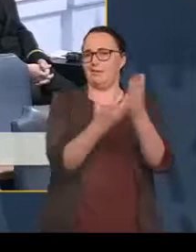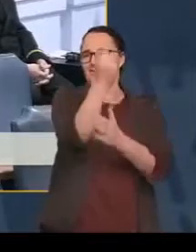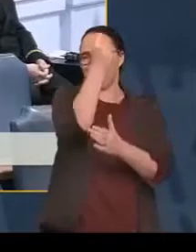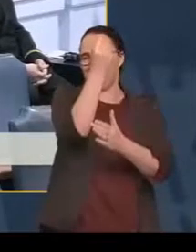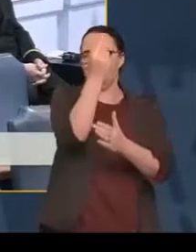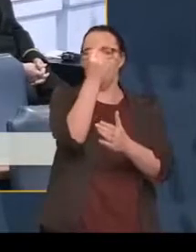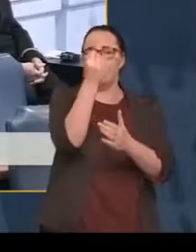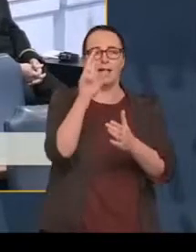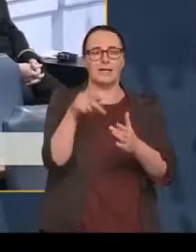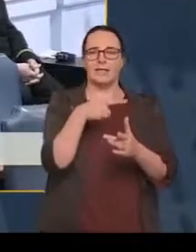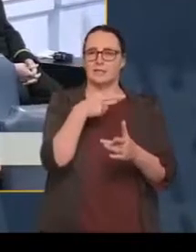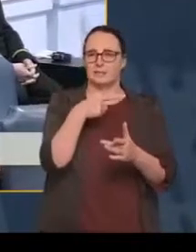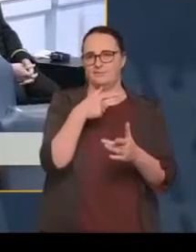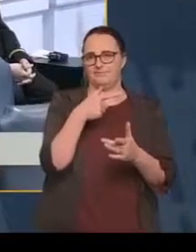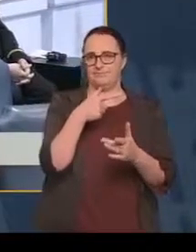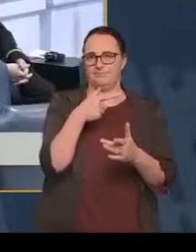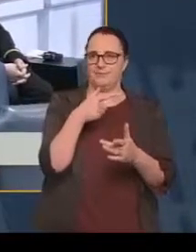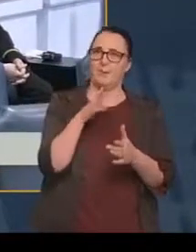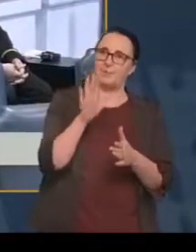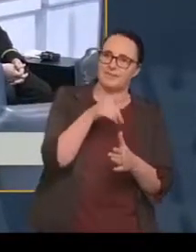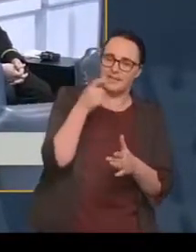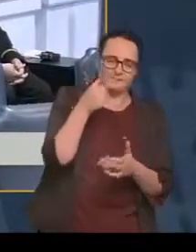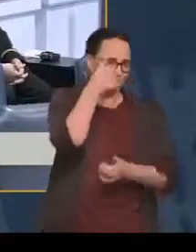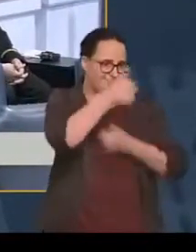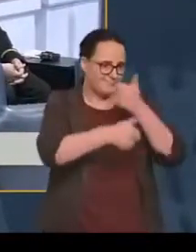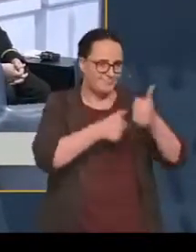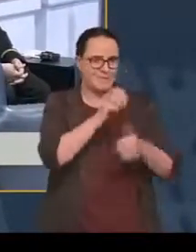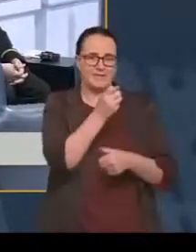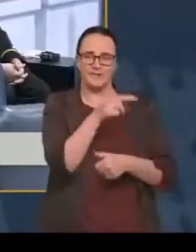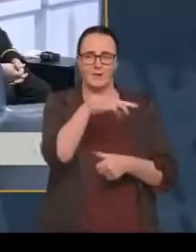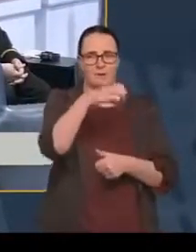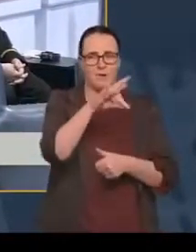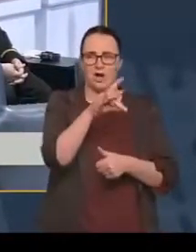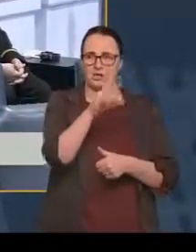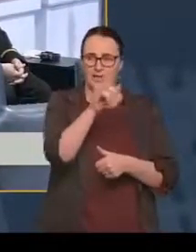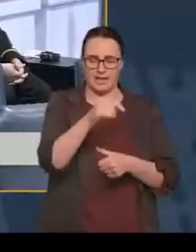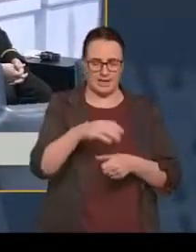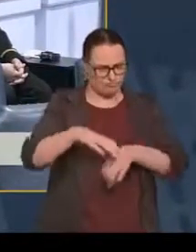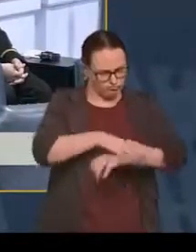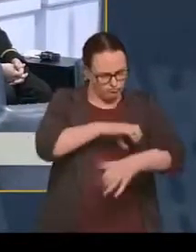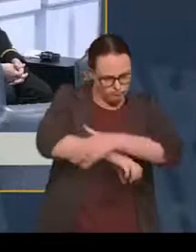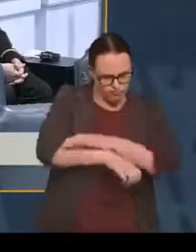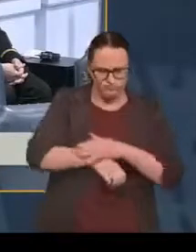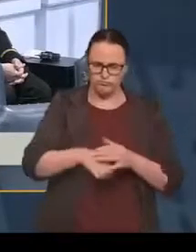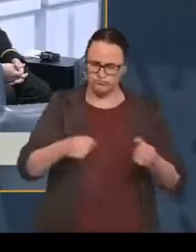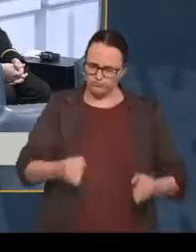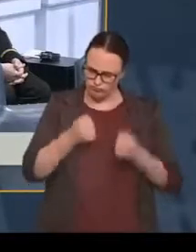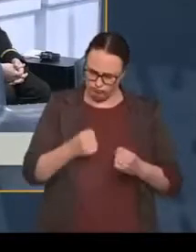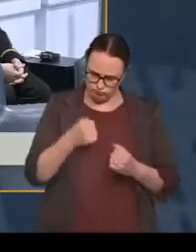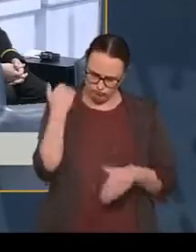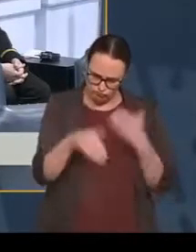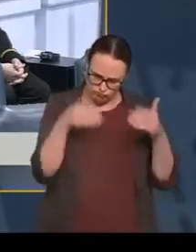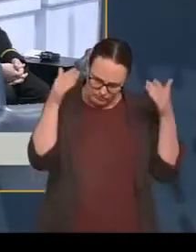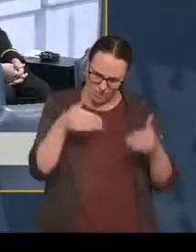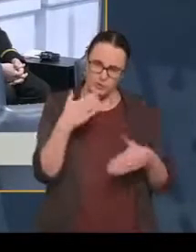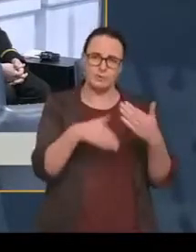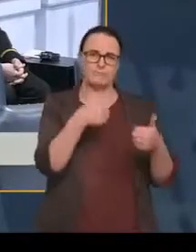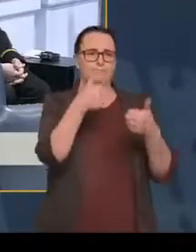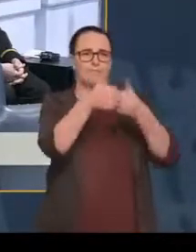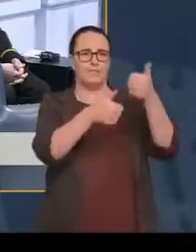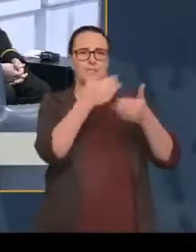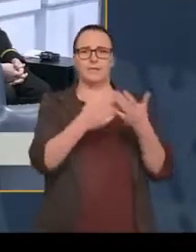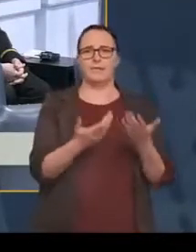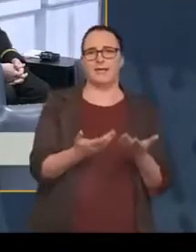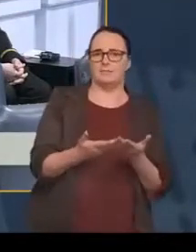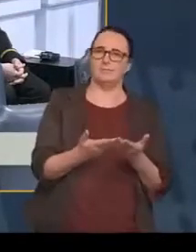results. I cannot let this opportunity go without congratulating Senator Mark Daly. He's tenacious, he's determined, he's focused.